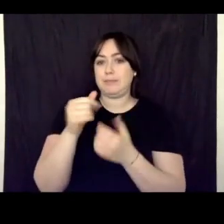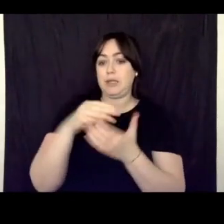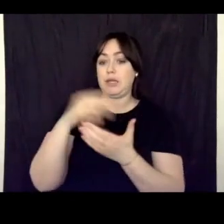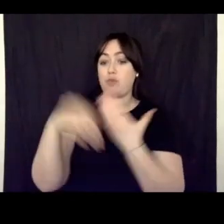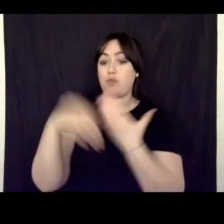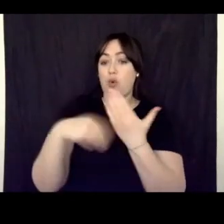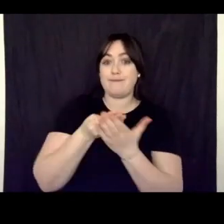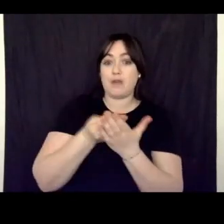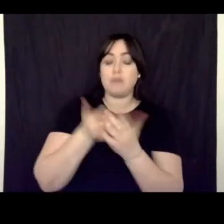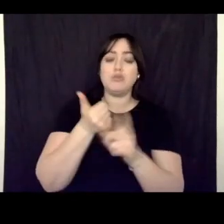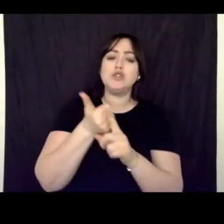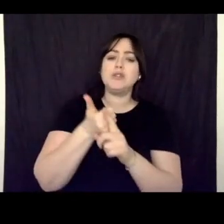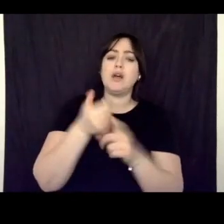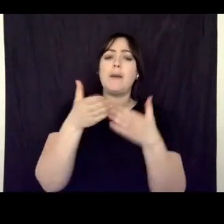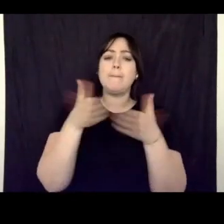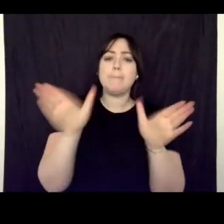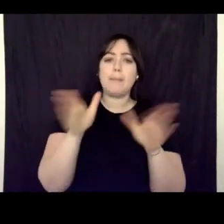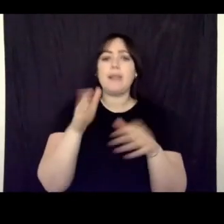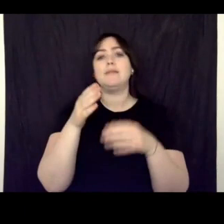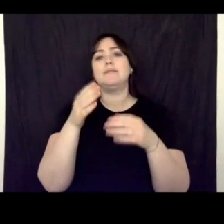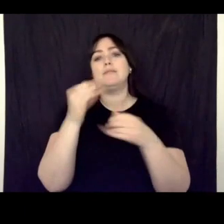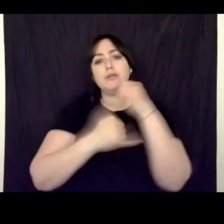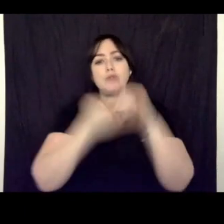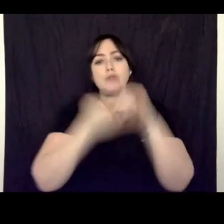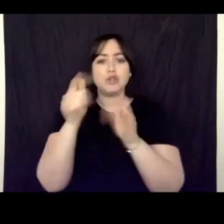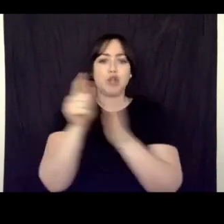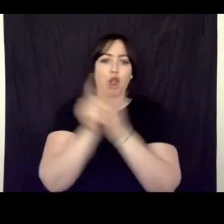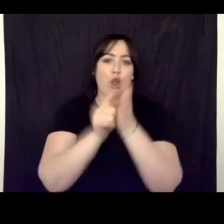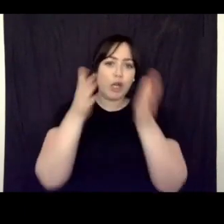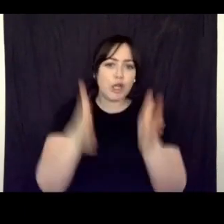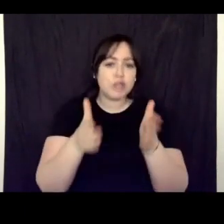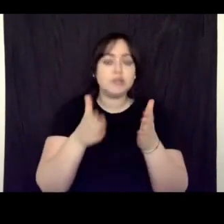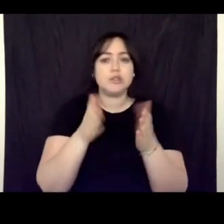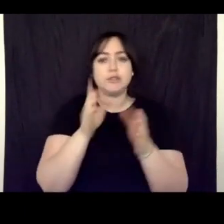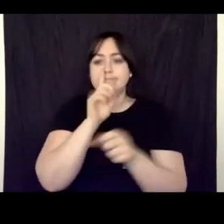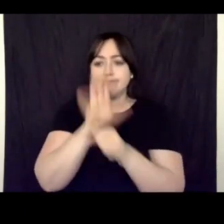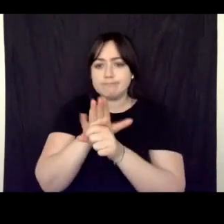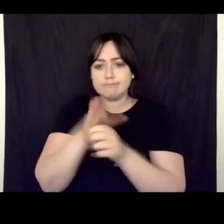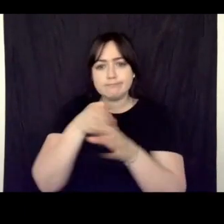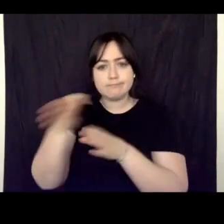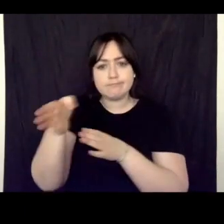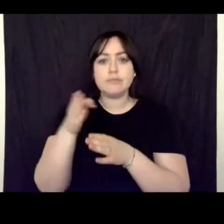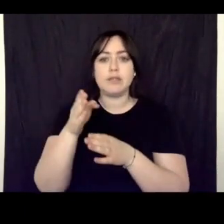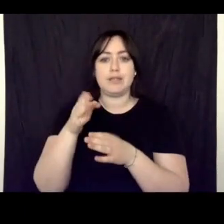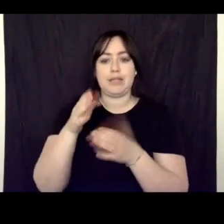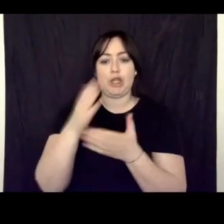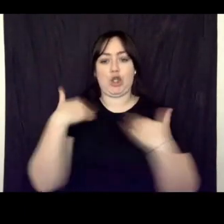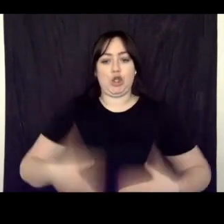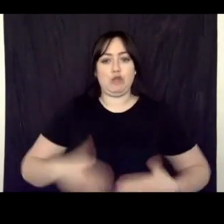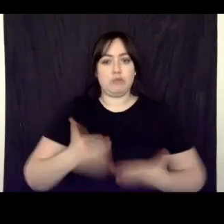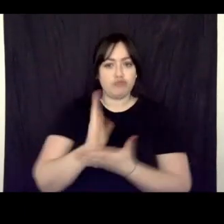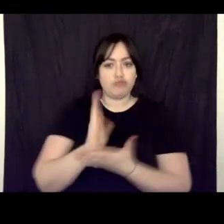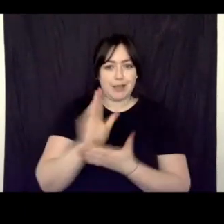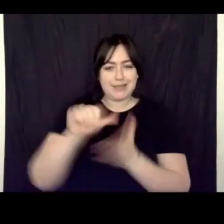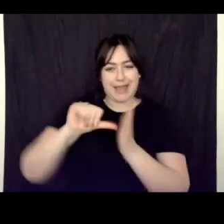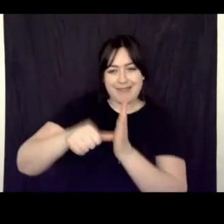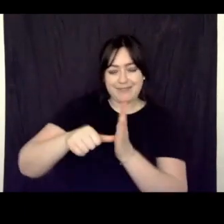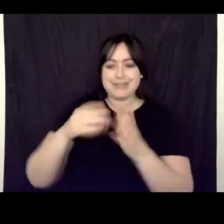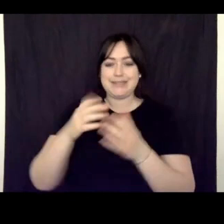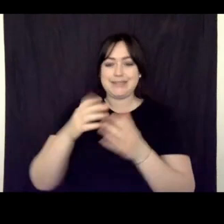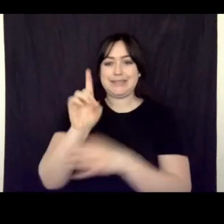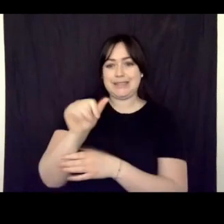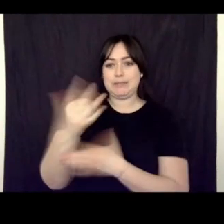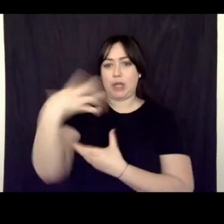and international lawyer who has dedicated her career to the field of human rights with an emphasis on disability